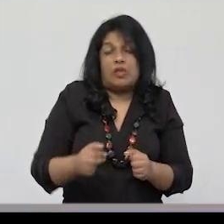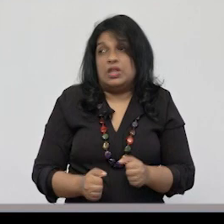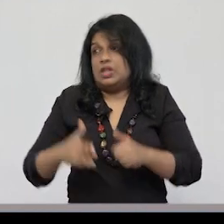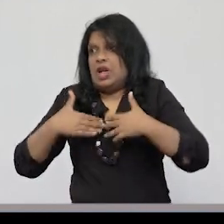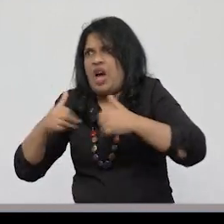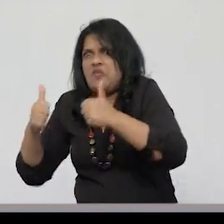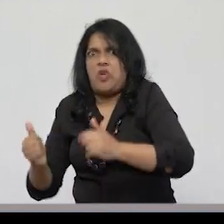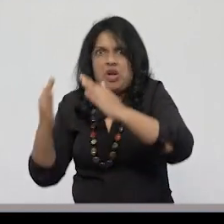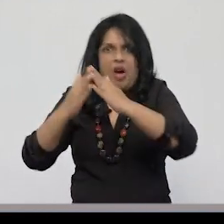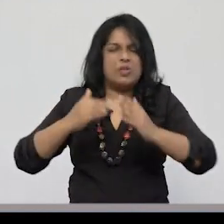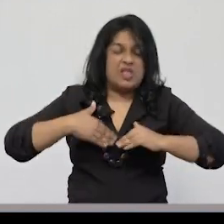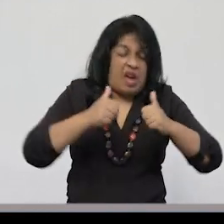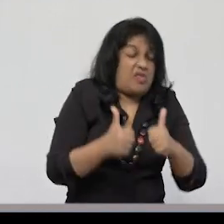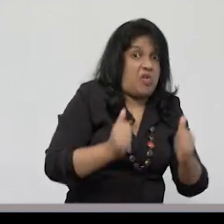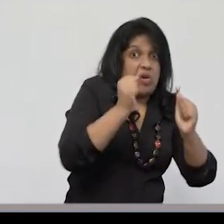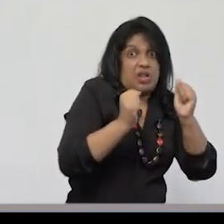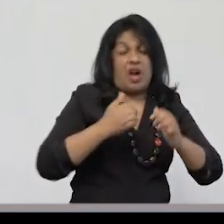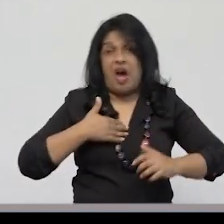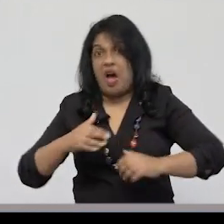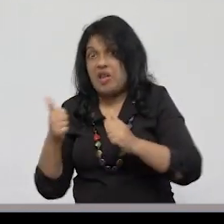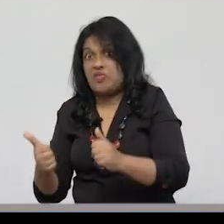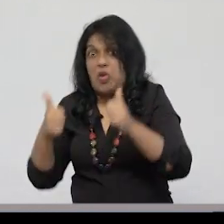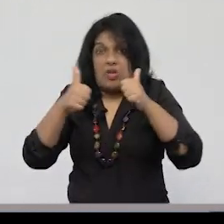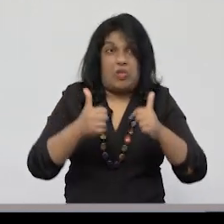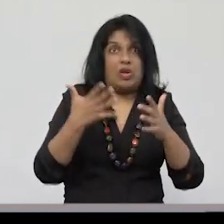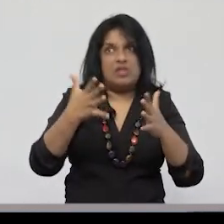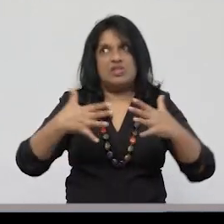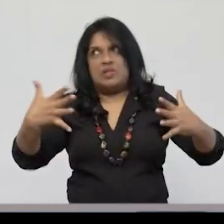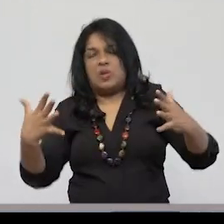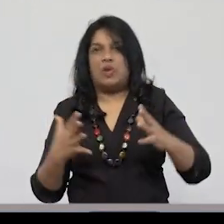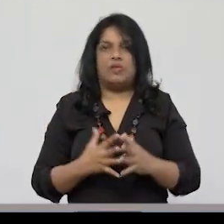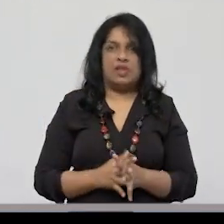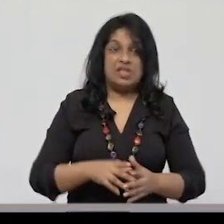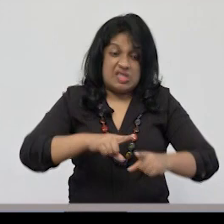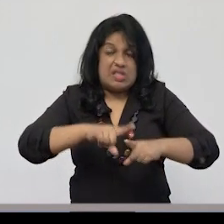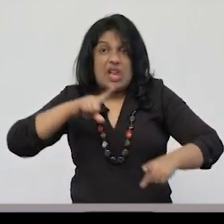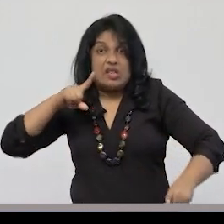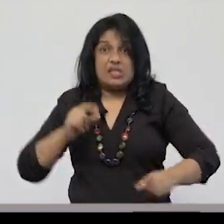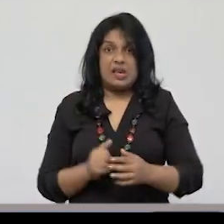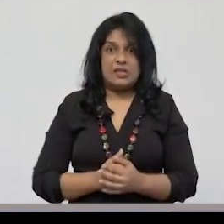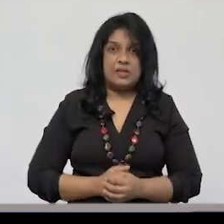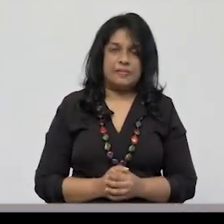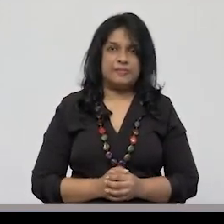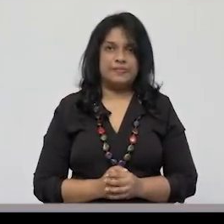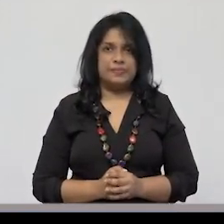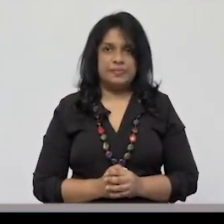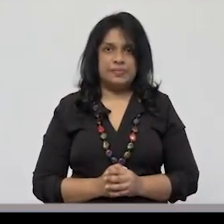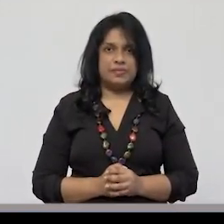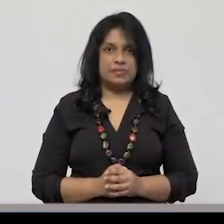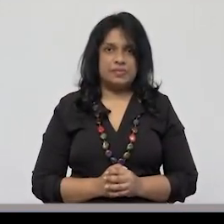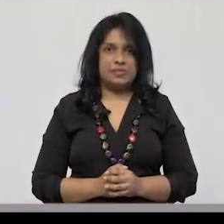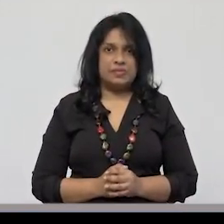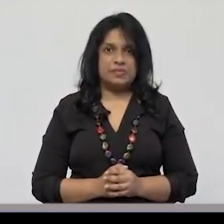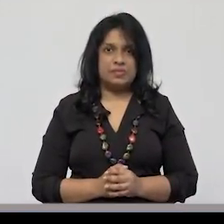Some of you, you're yoked to other people's expectations. I know people who are 55 years old and